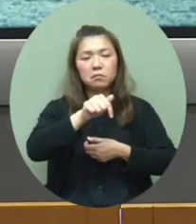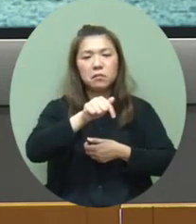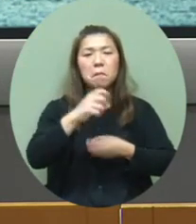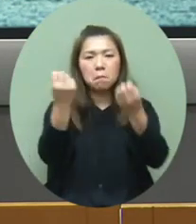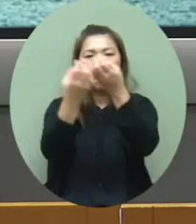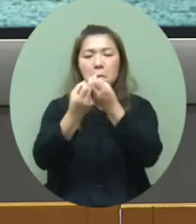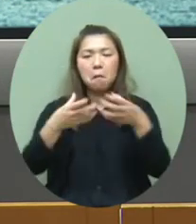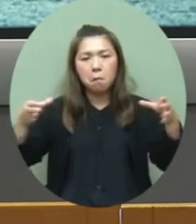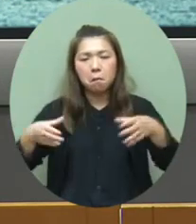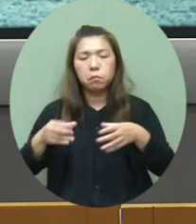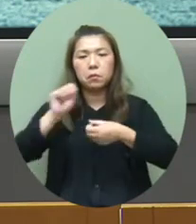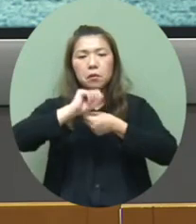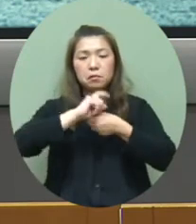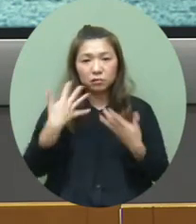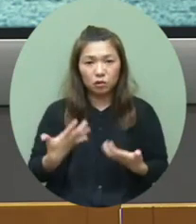so far,